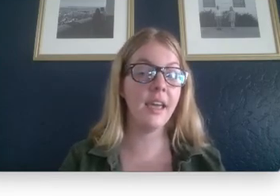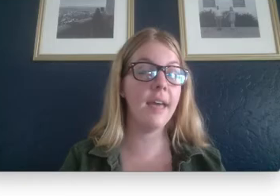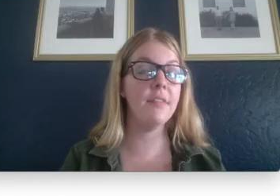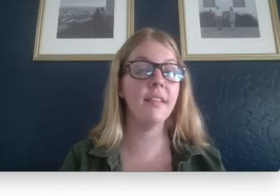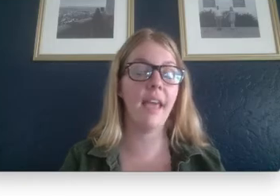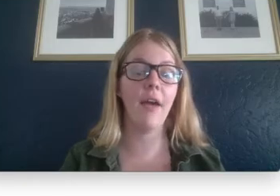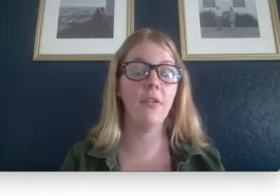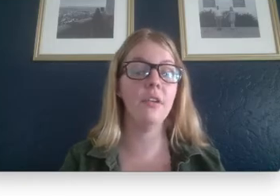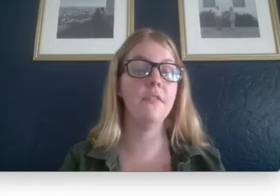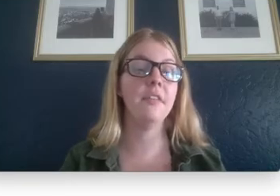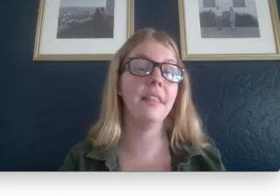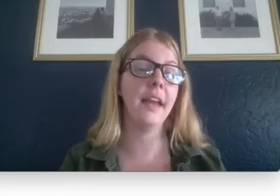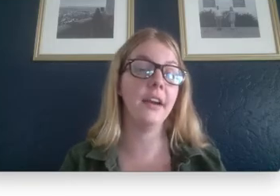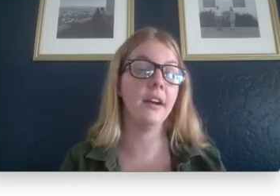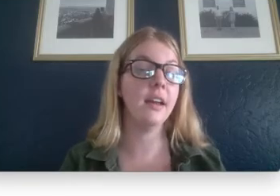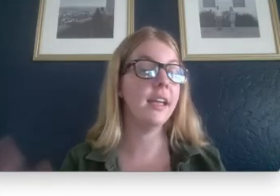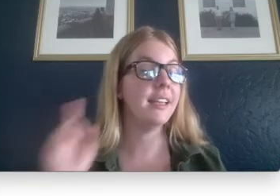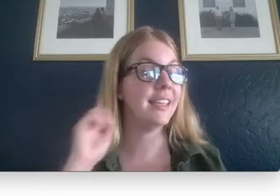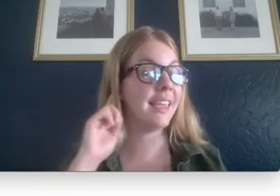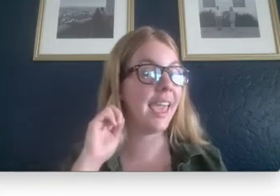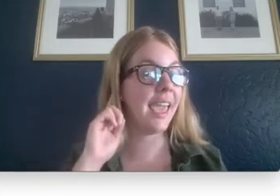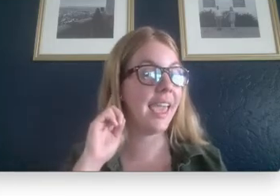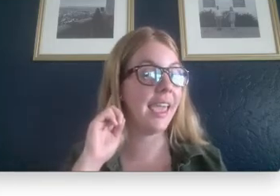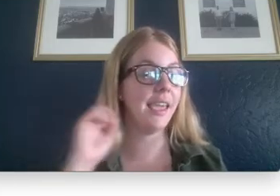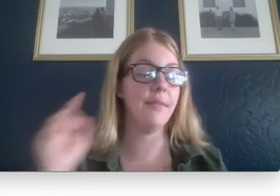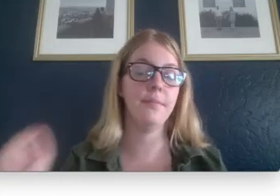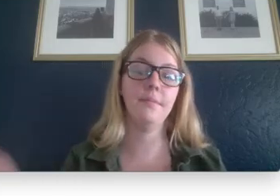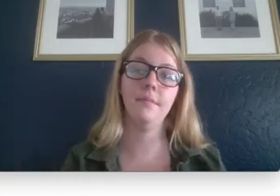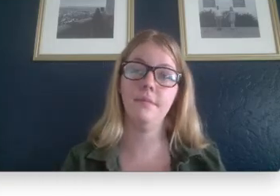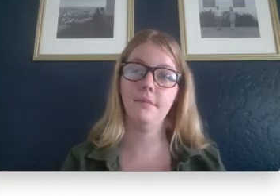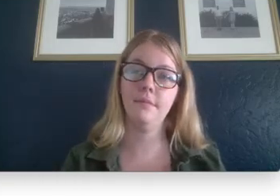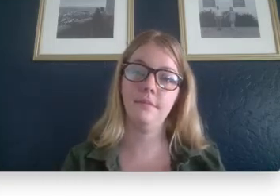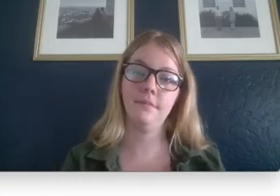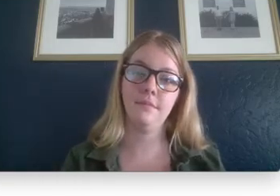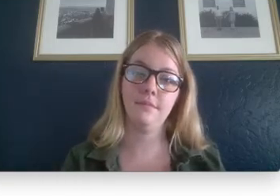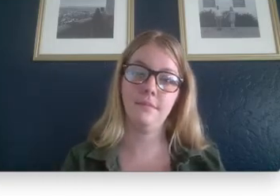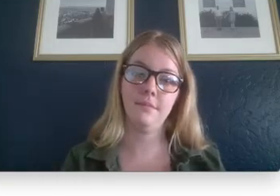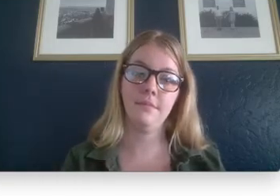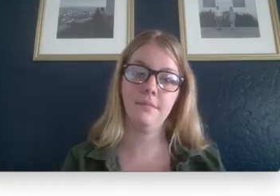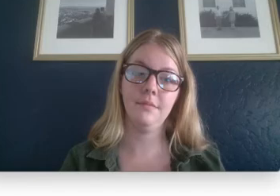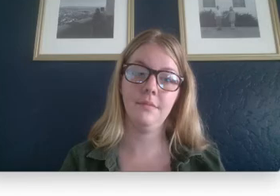thinking of the sound for the letter K.